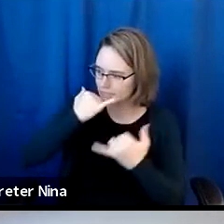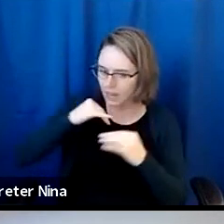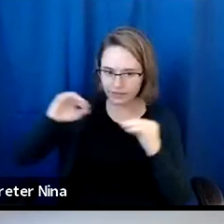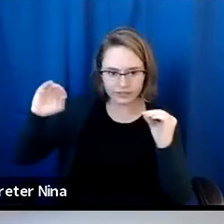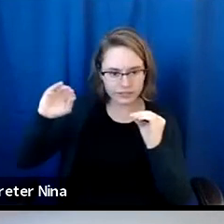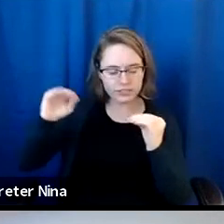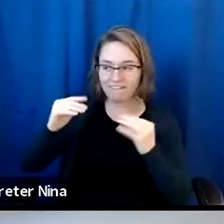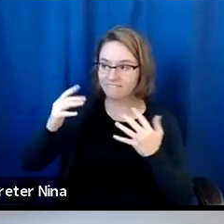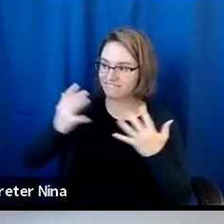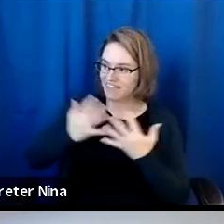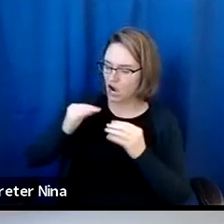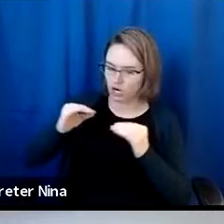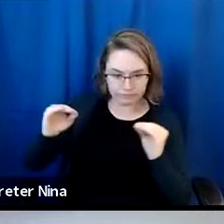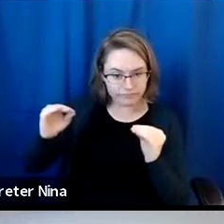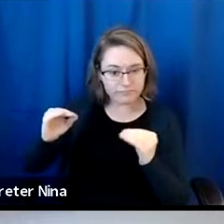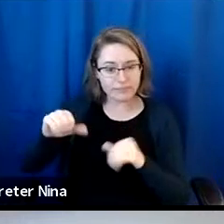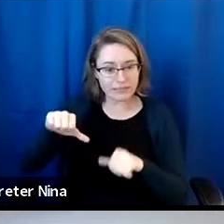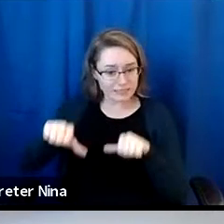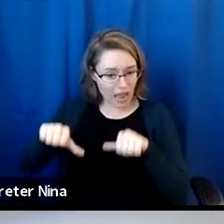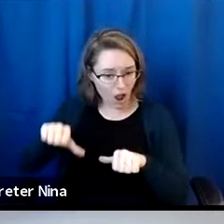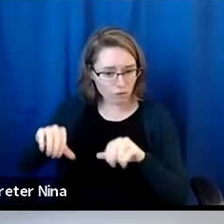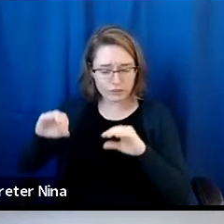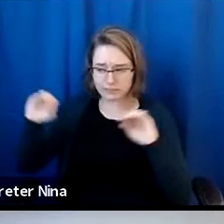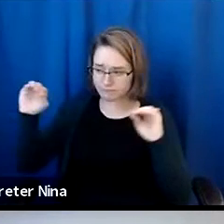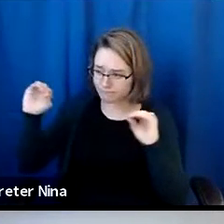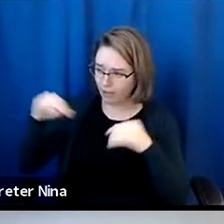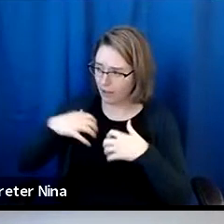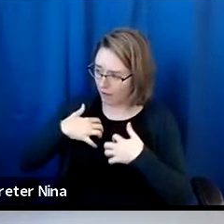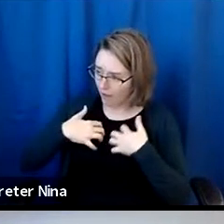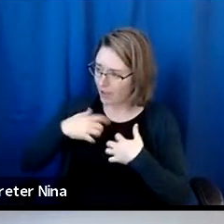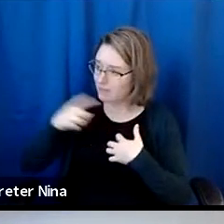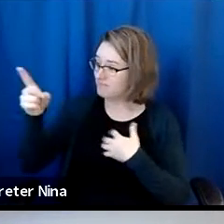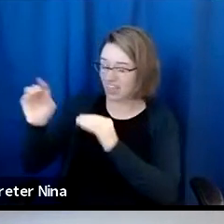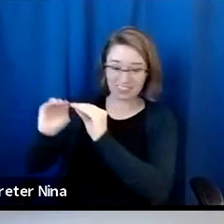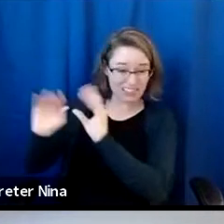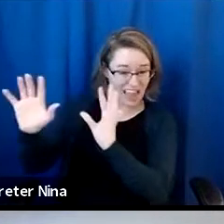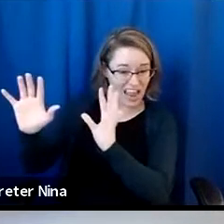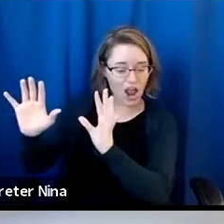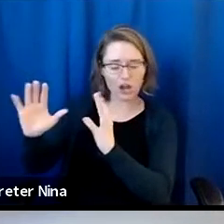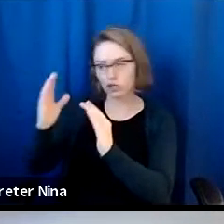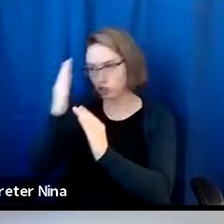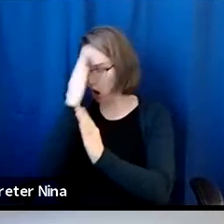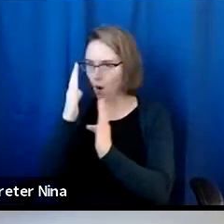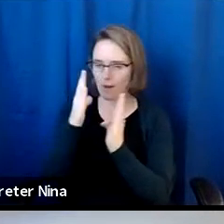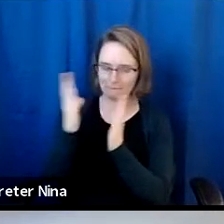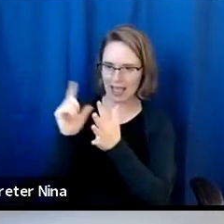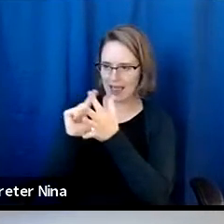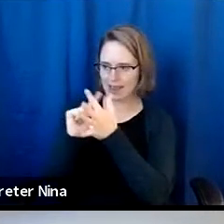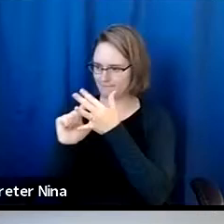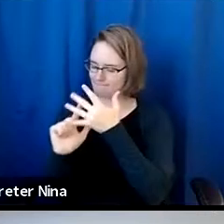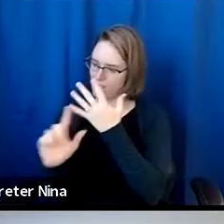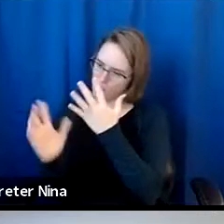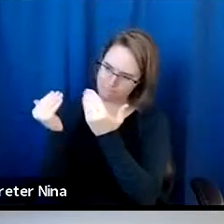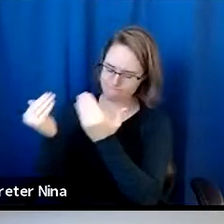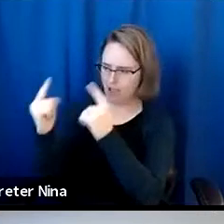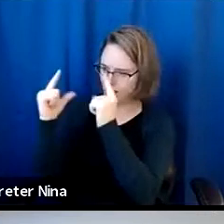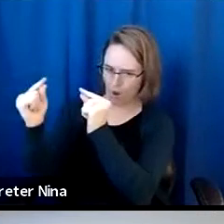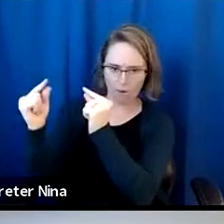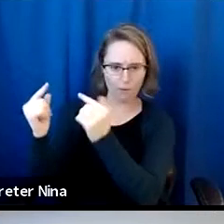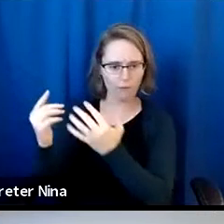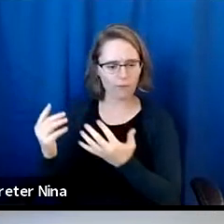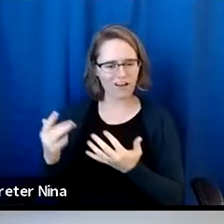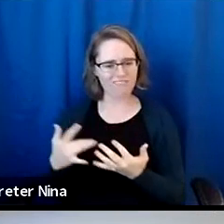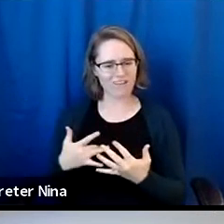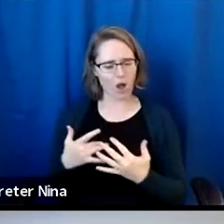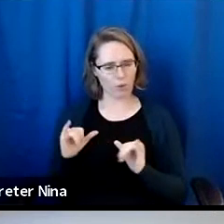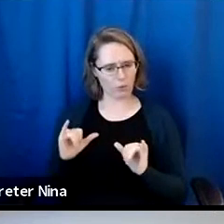have any fears. They don't have doubts. They don't have insecurities. They're always crystal clear about what the plan of action is, and they just go. And it